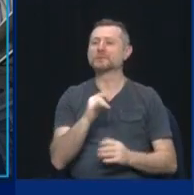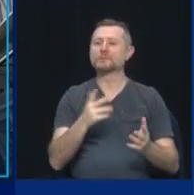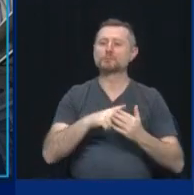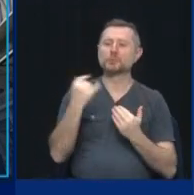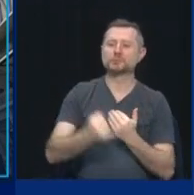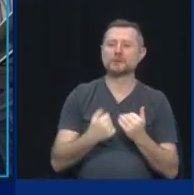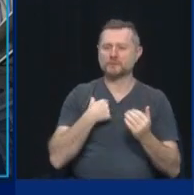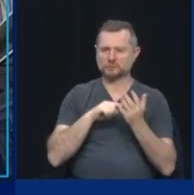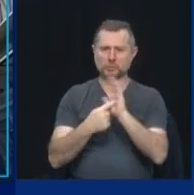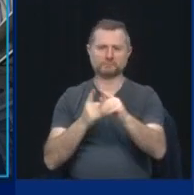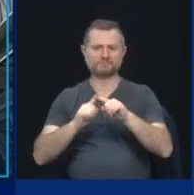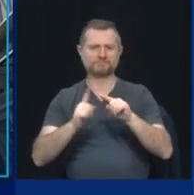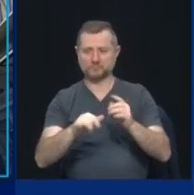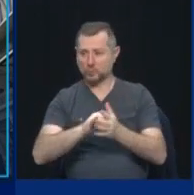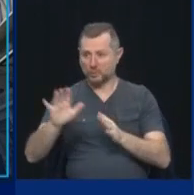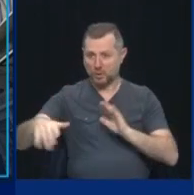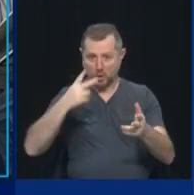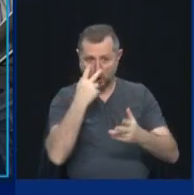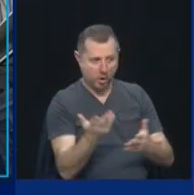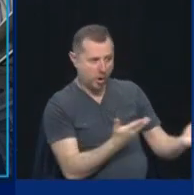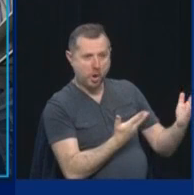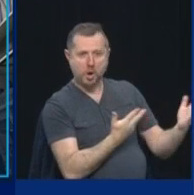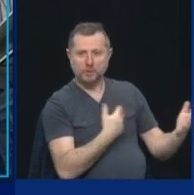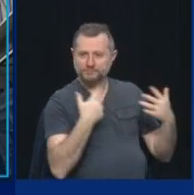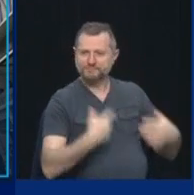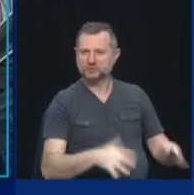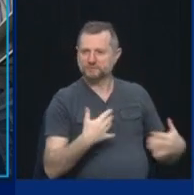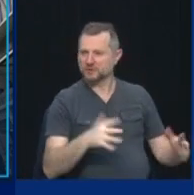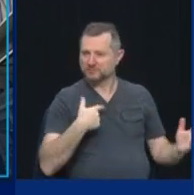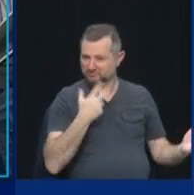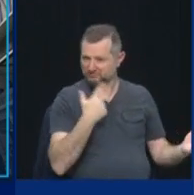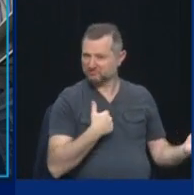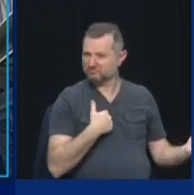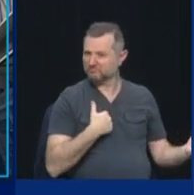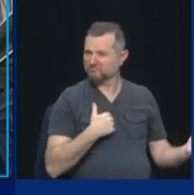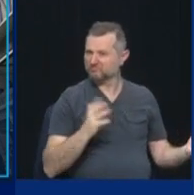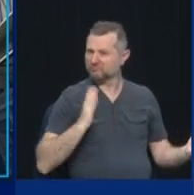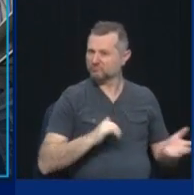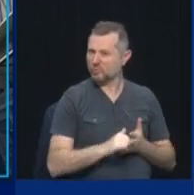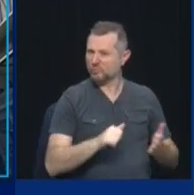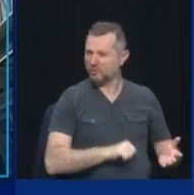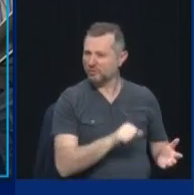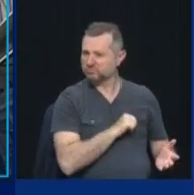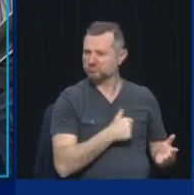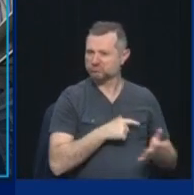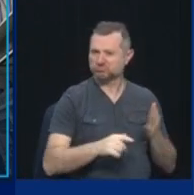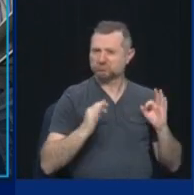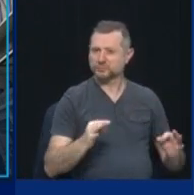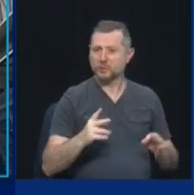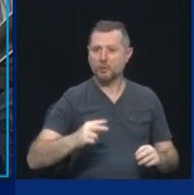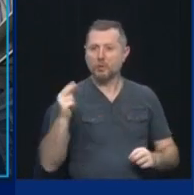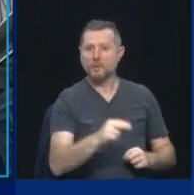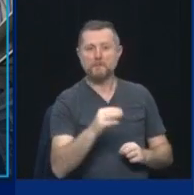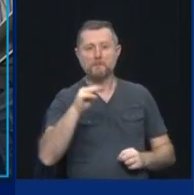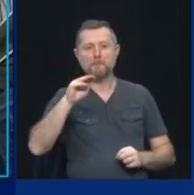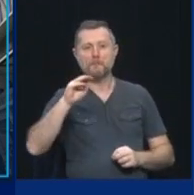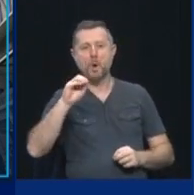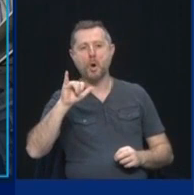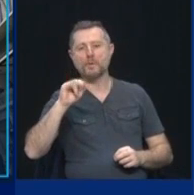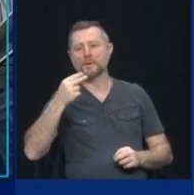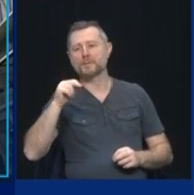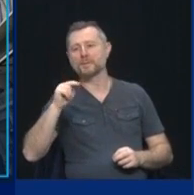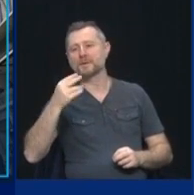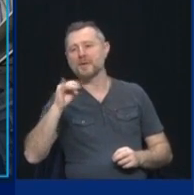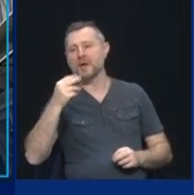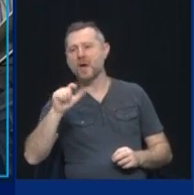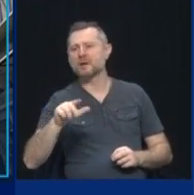New Yorkers, look at this. This is who we are, and this is what we can do. Just walk through Moynihan Train Hall. I don't care if you don't get on